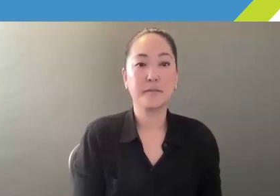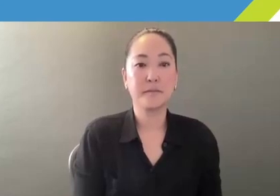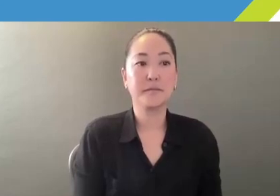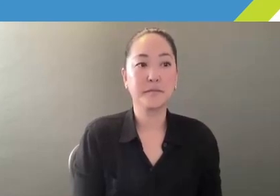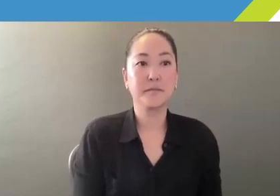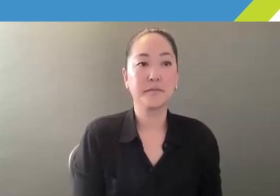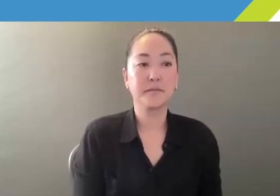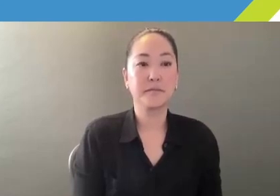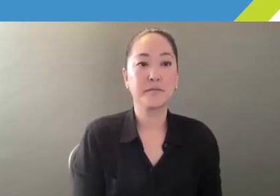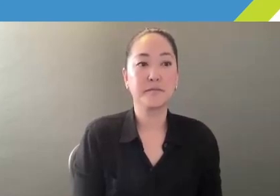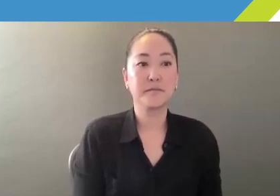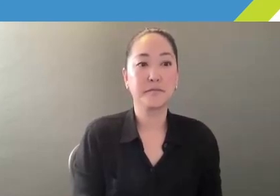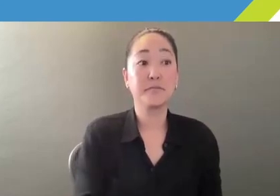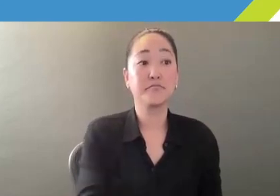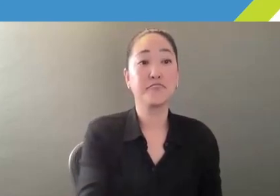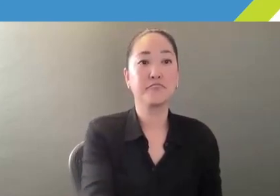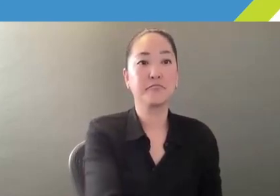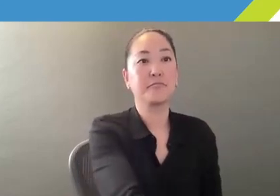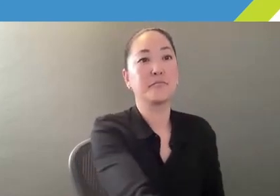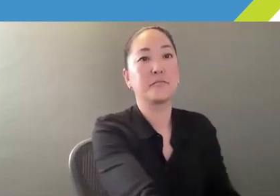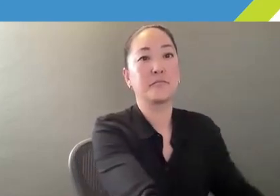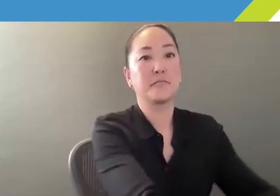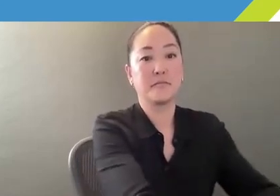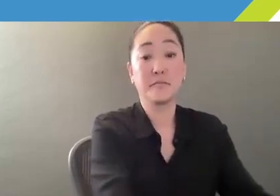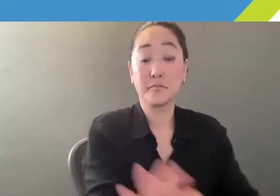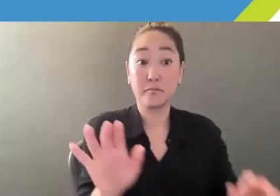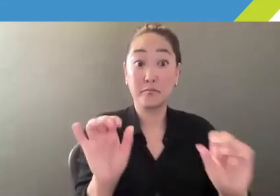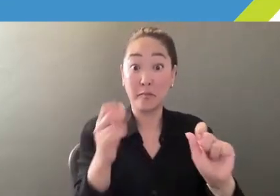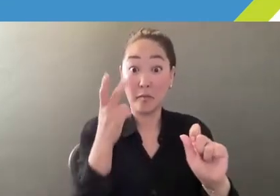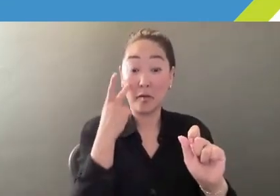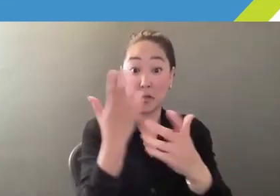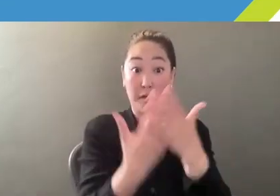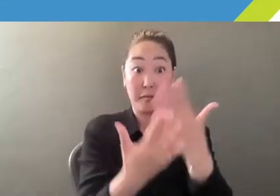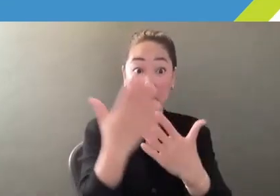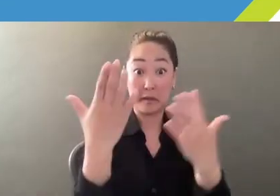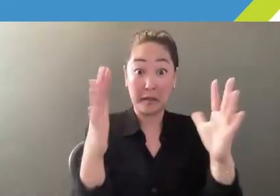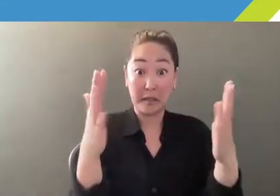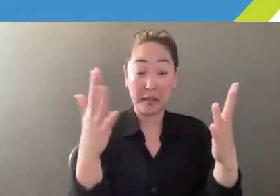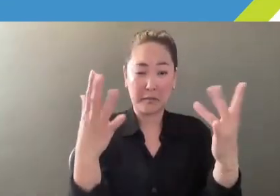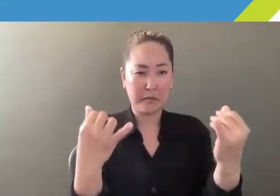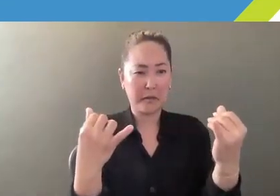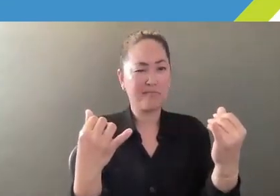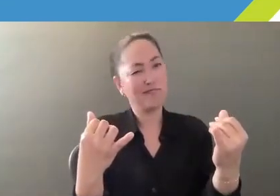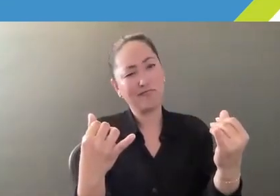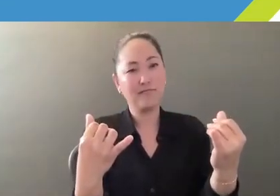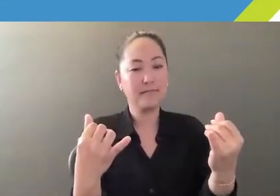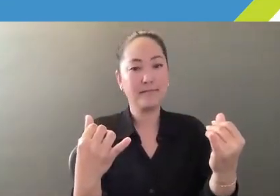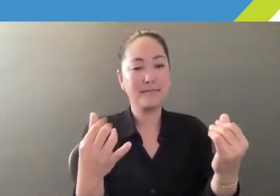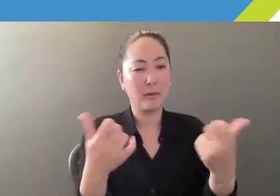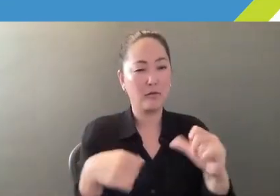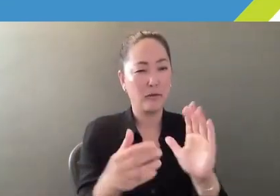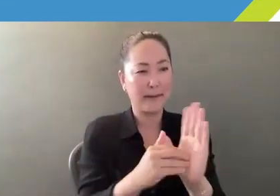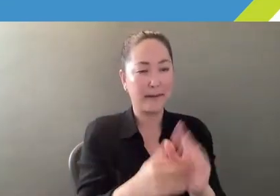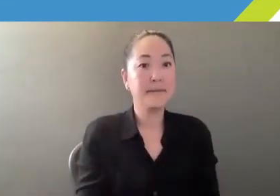I hope you guys can see this. This is just my hands for some reason. Okay, let's try